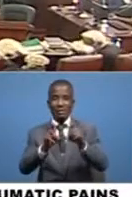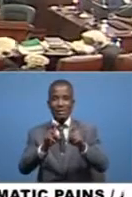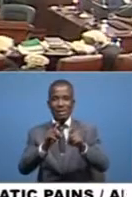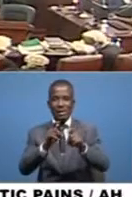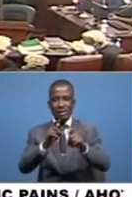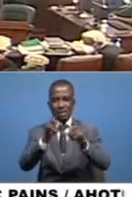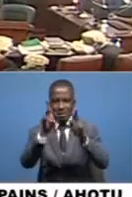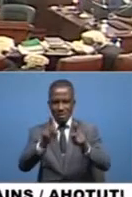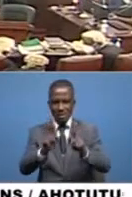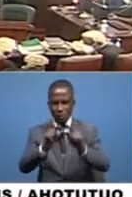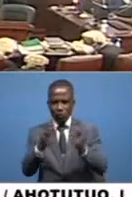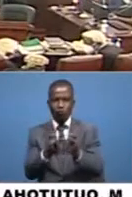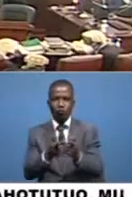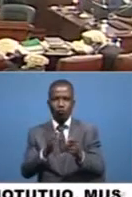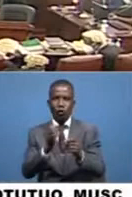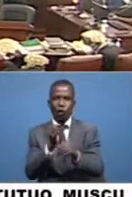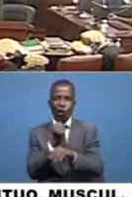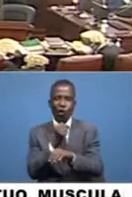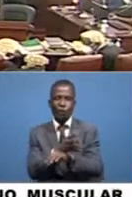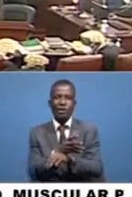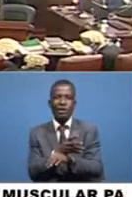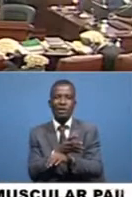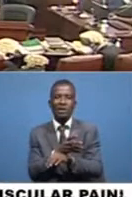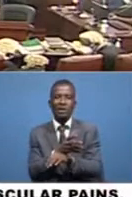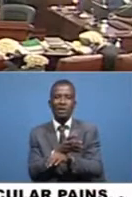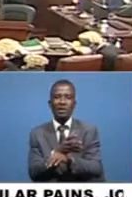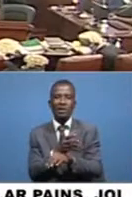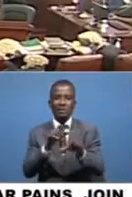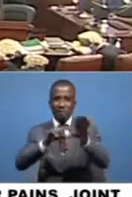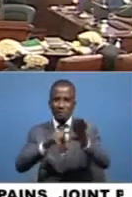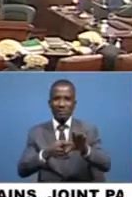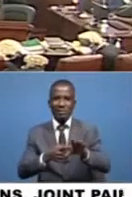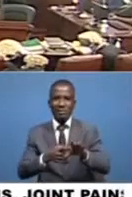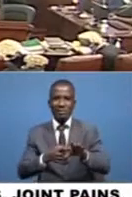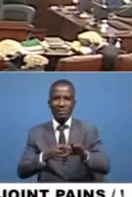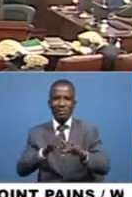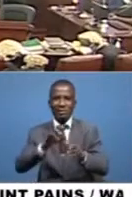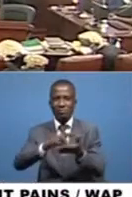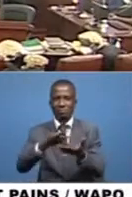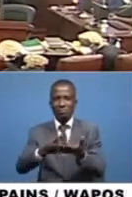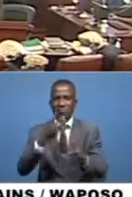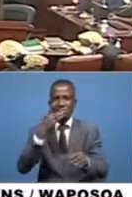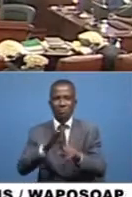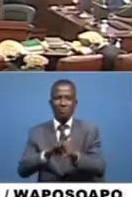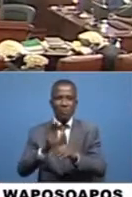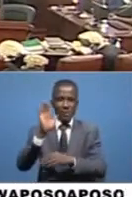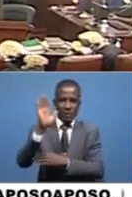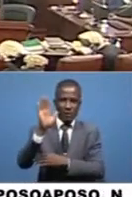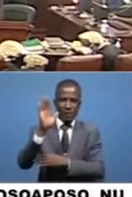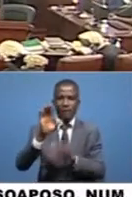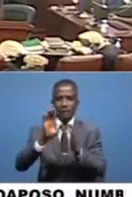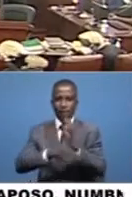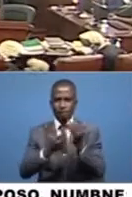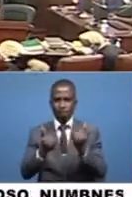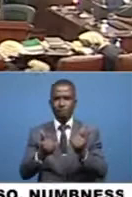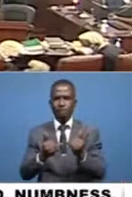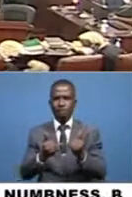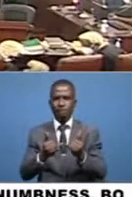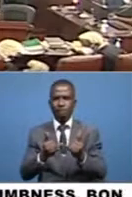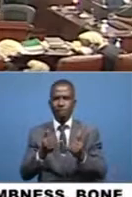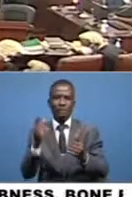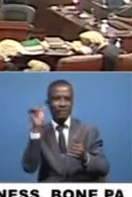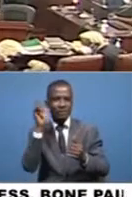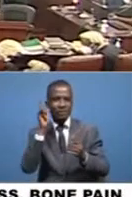had already put matters in evidence by affidavit. In this circumstance, it is artificial and hardly sustainable to disregard the evidence